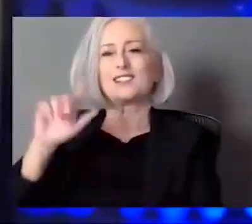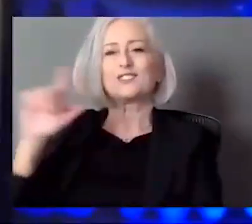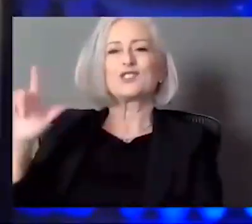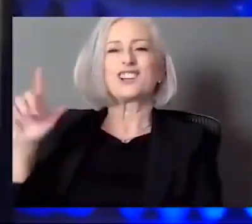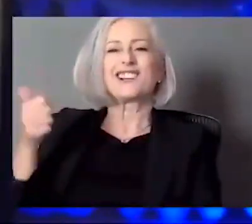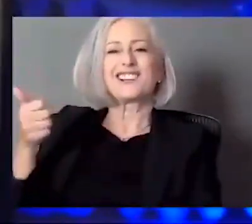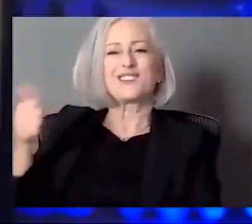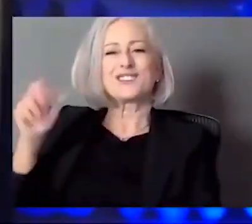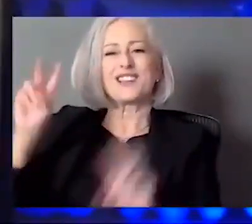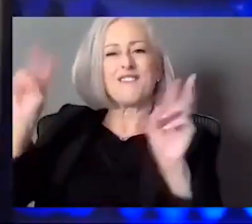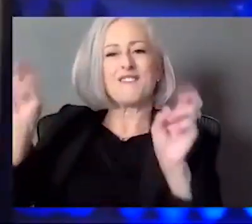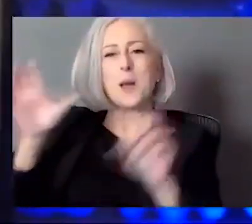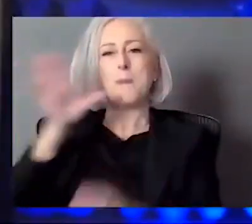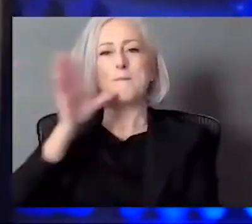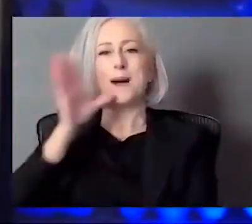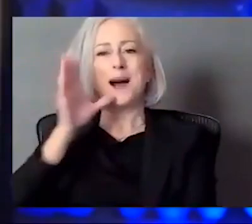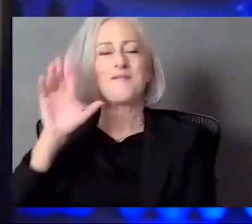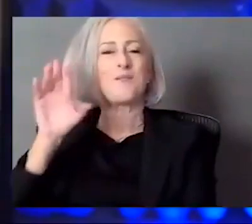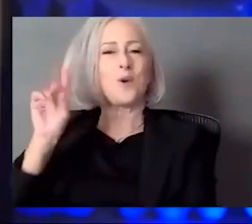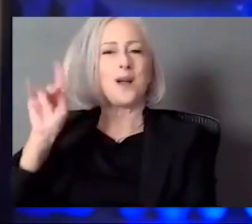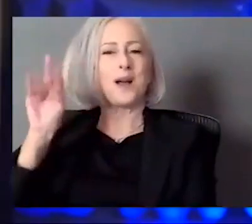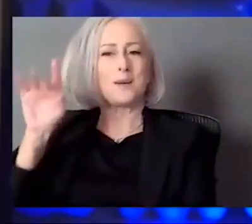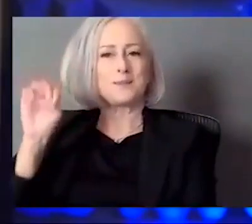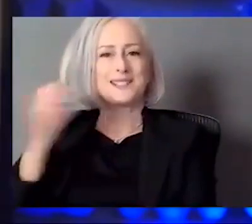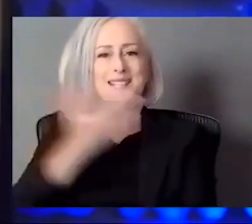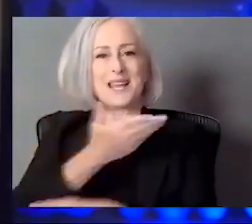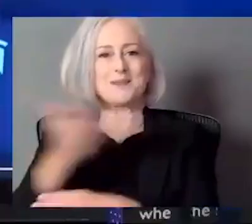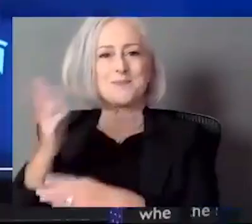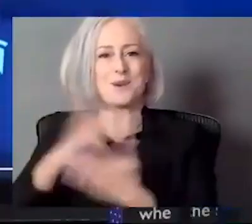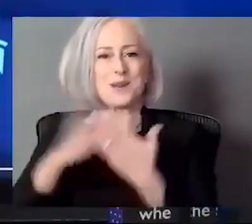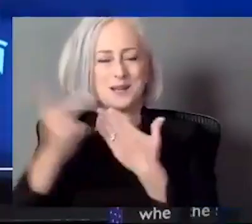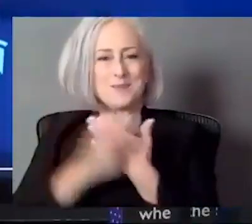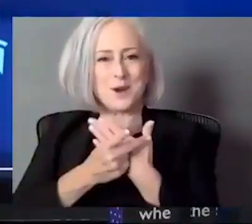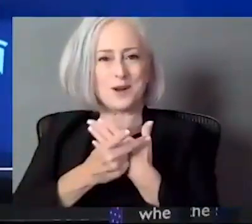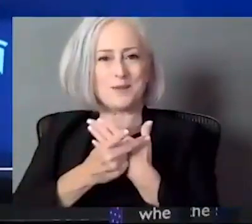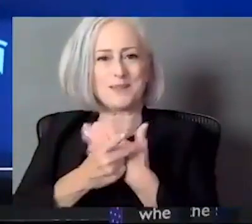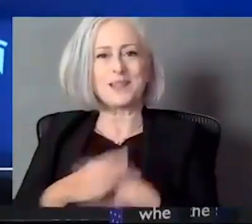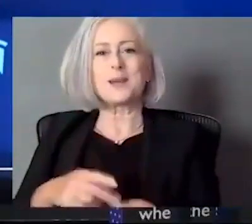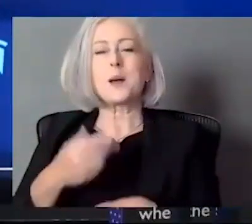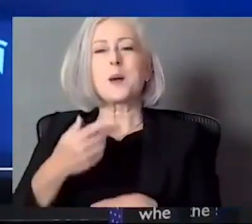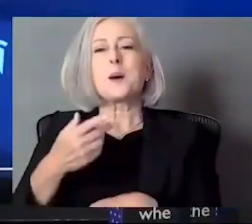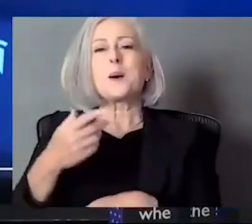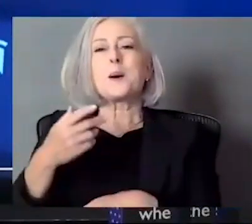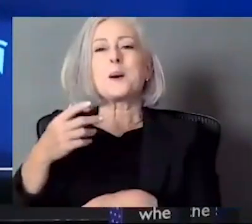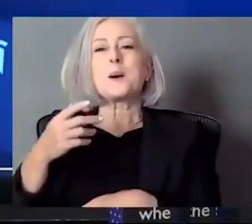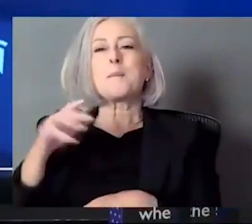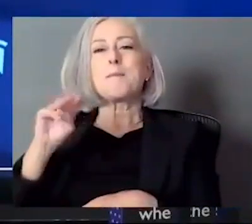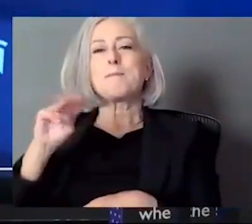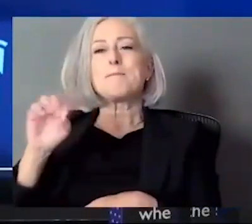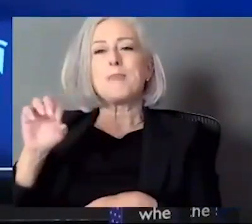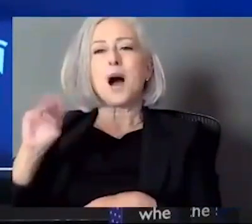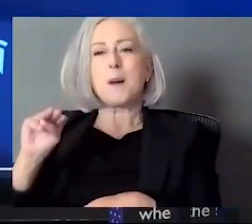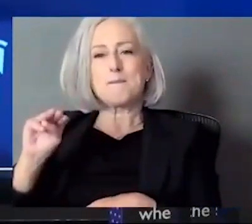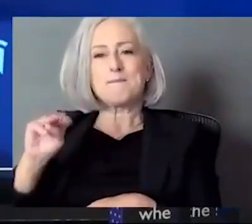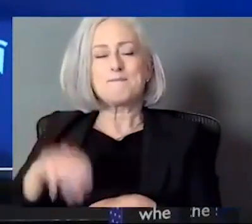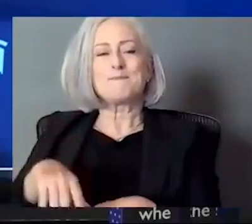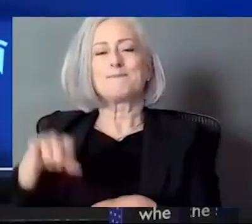media update. I don't think I'm morning update mom. That's what it is. Morning update mom. That's You what were we're so talking clever. about